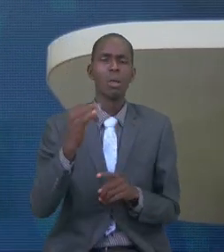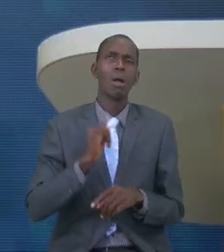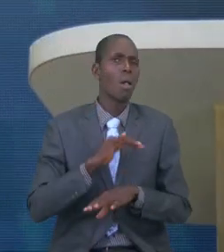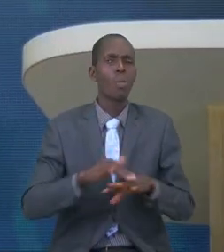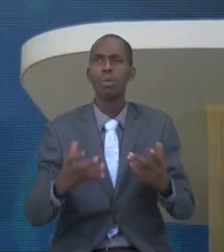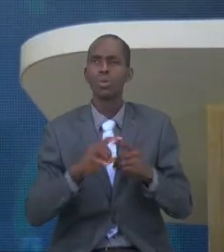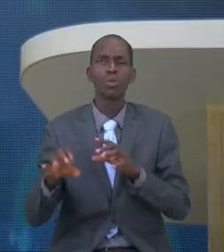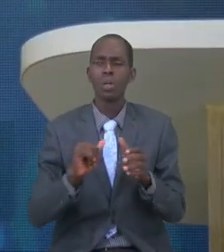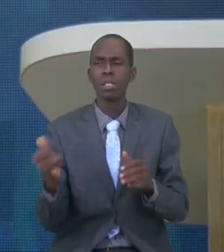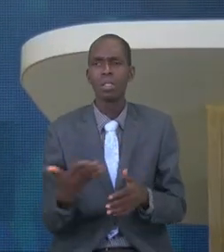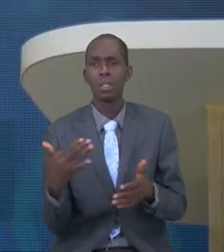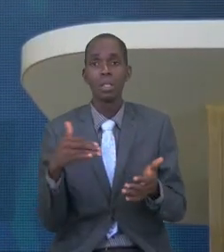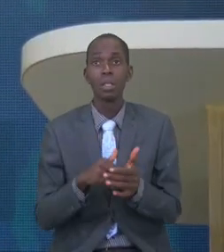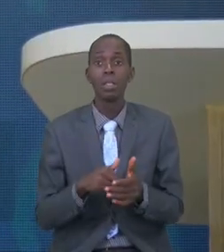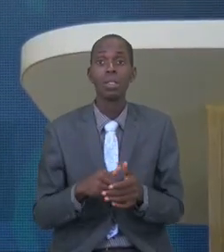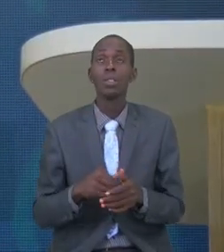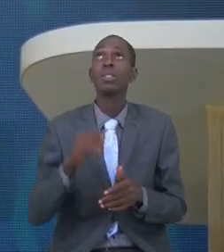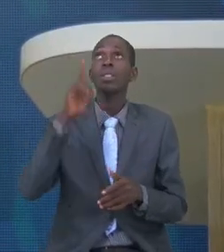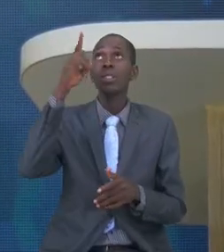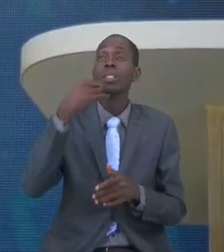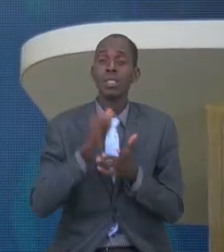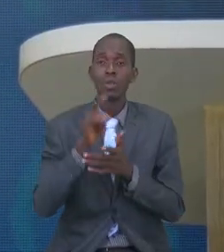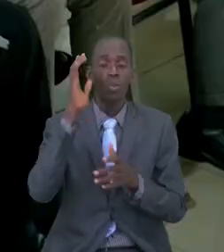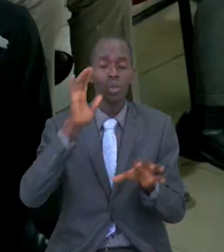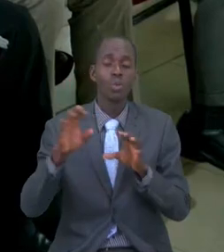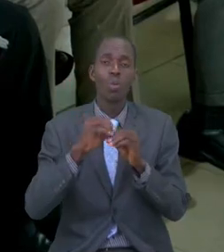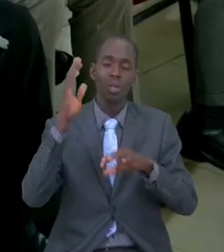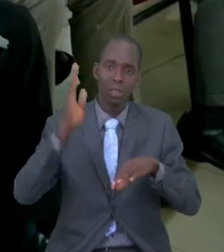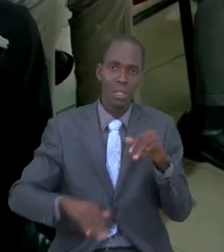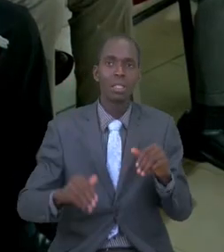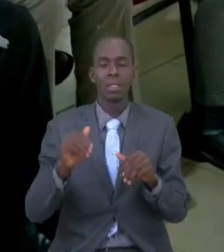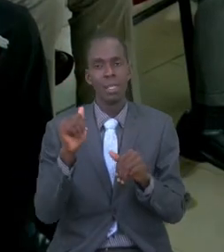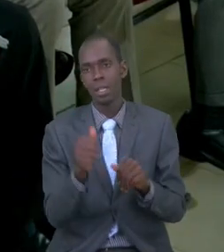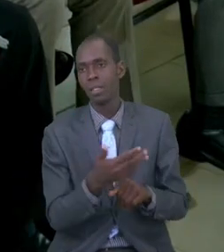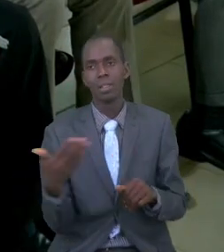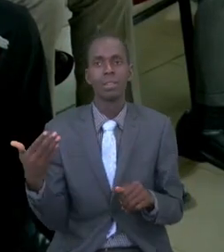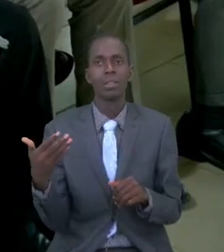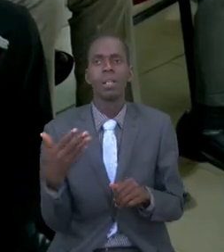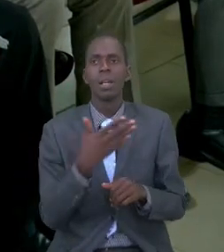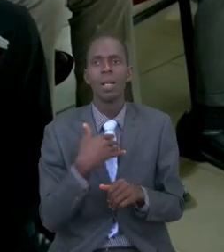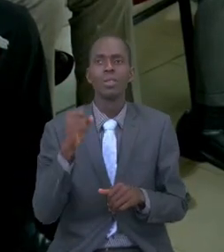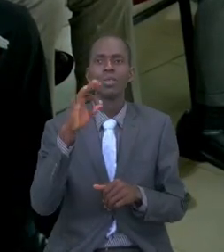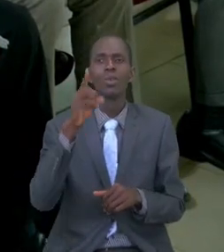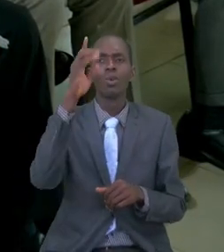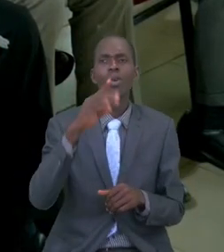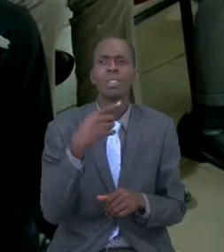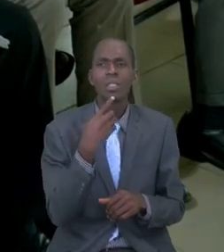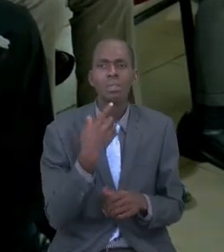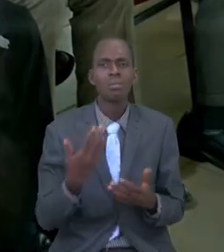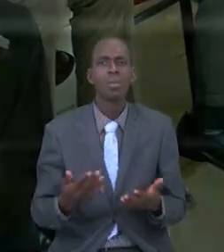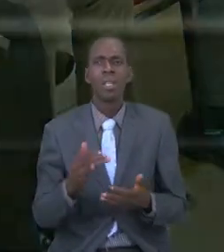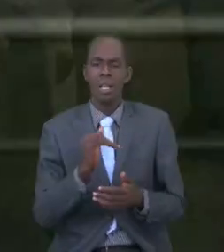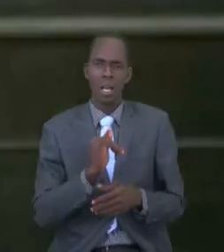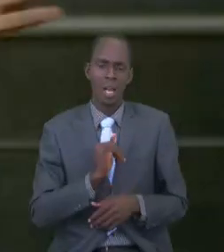again. You will do more than anything. You will do something. And so God said, I give you